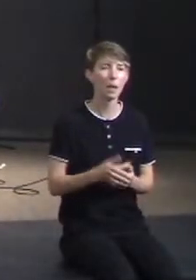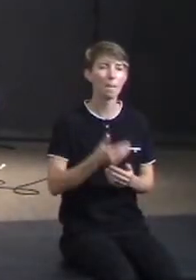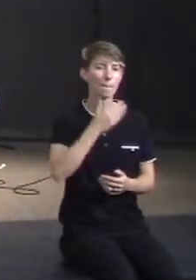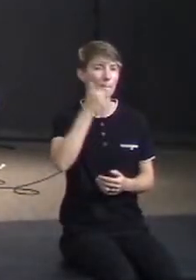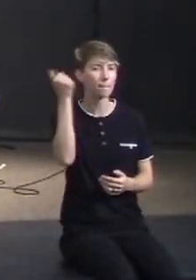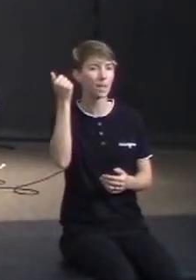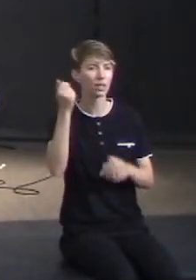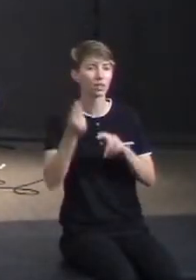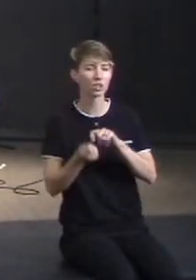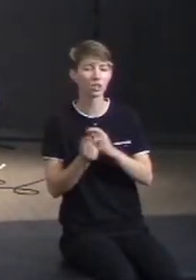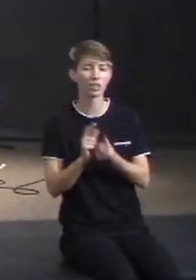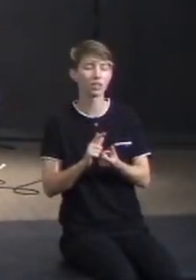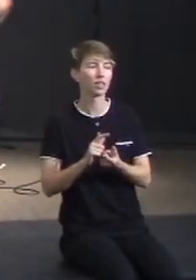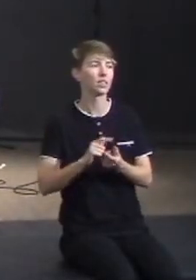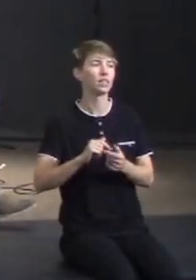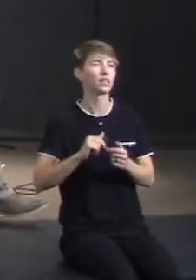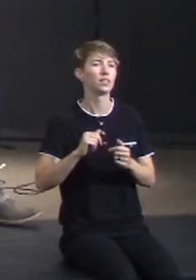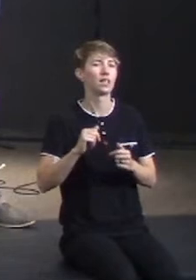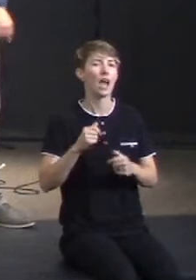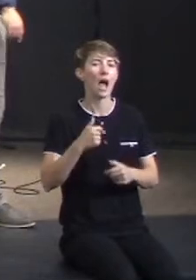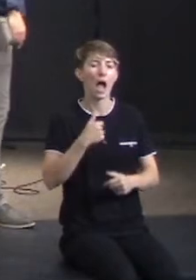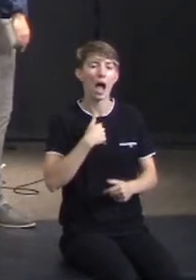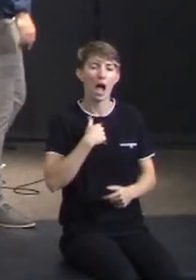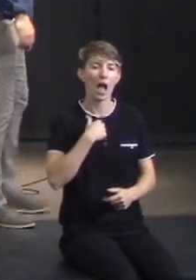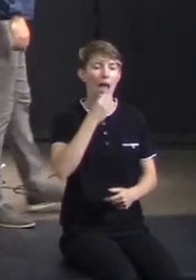I don't care.